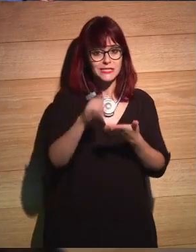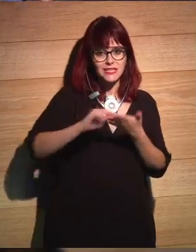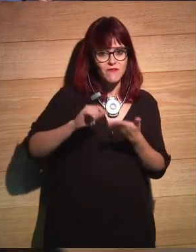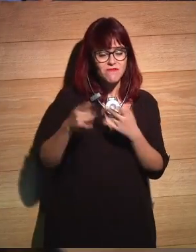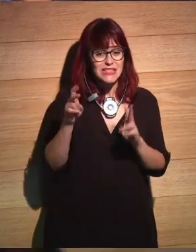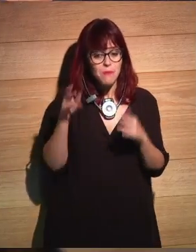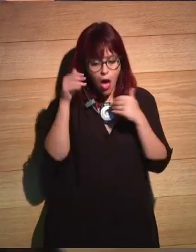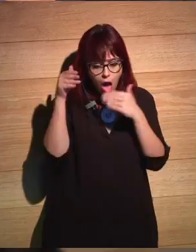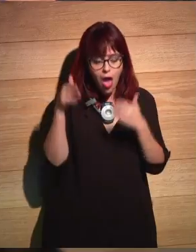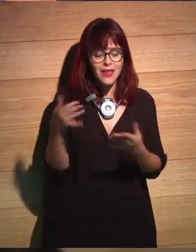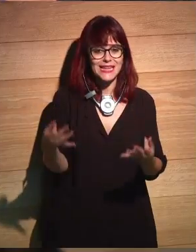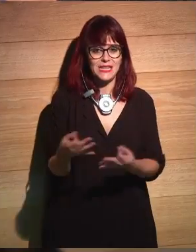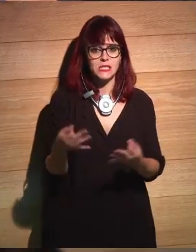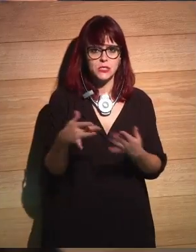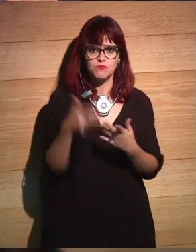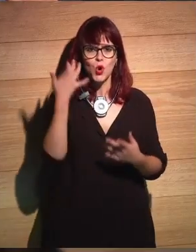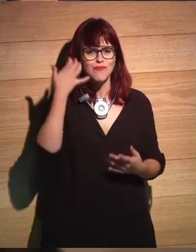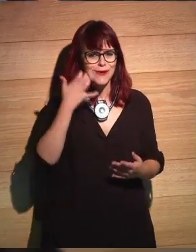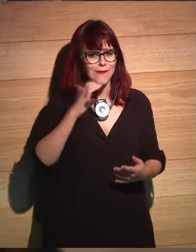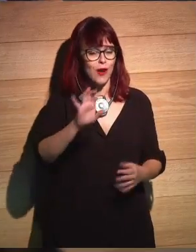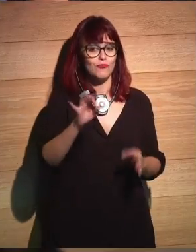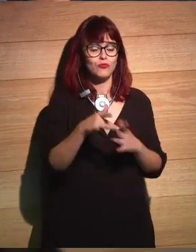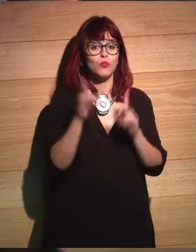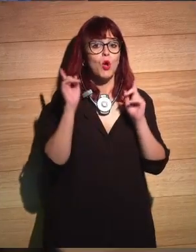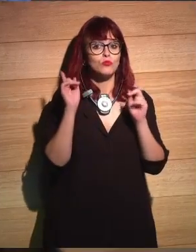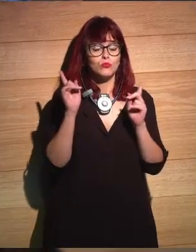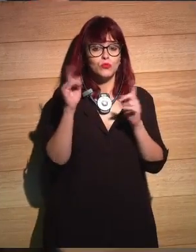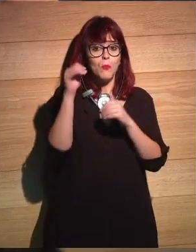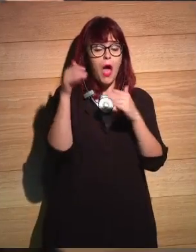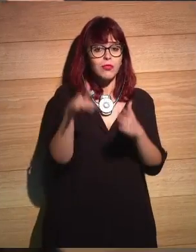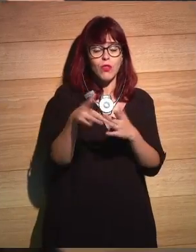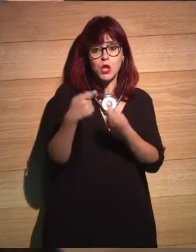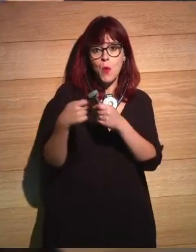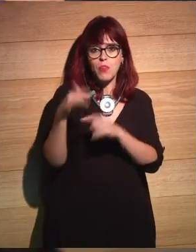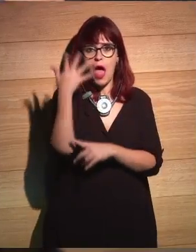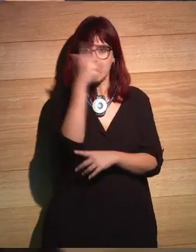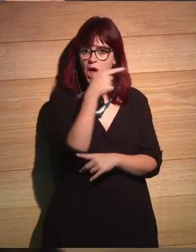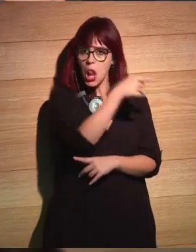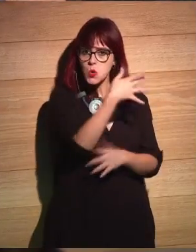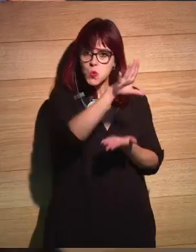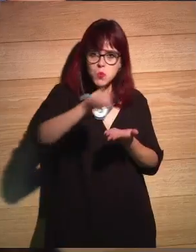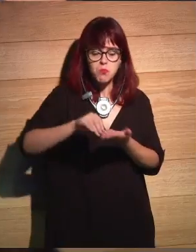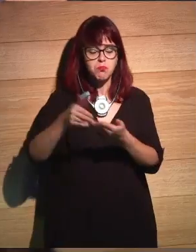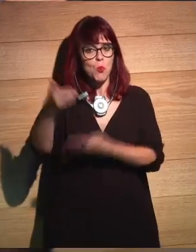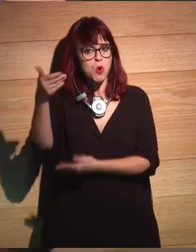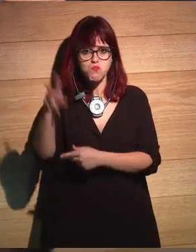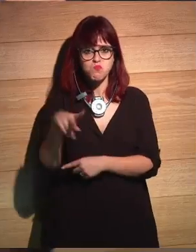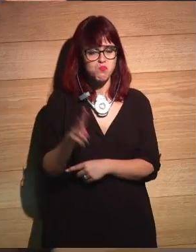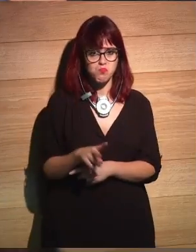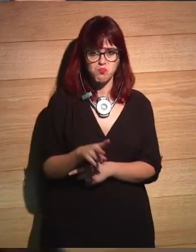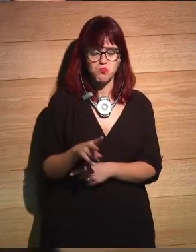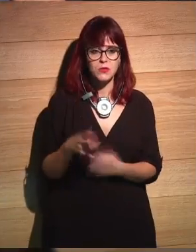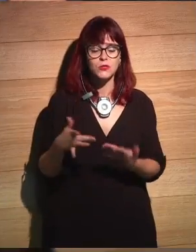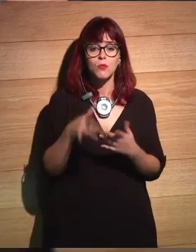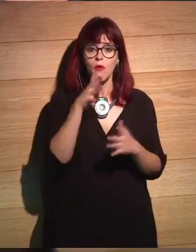very rarely the American bestseller. So we have an undergrowth of Norwegian fiction that